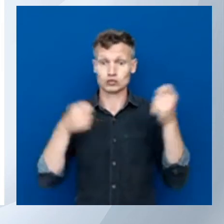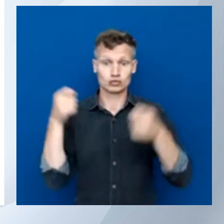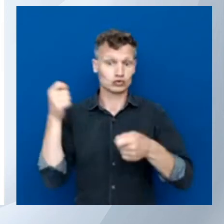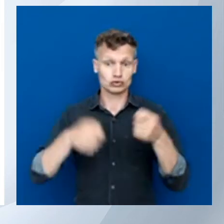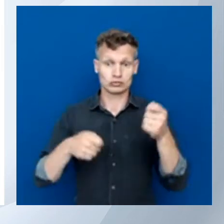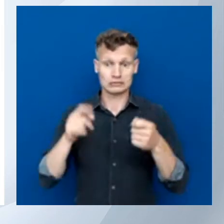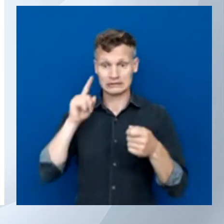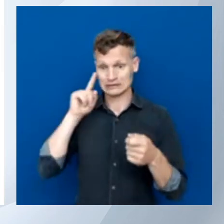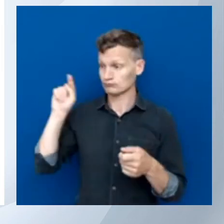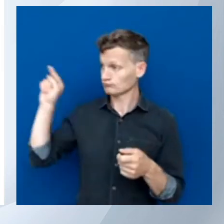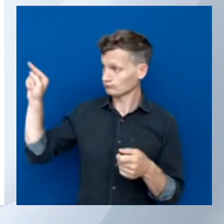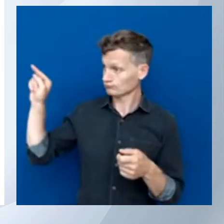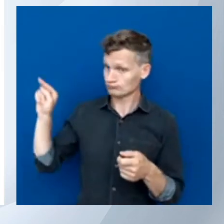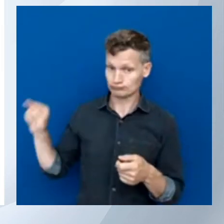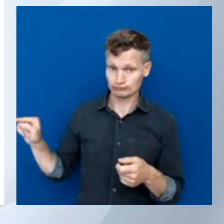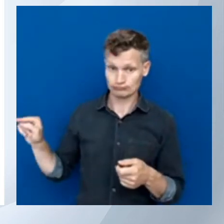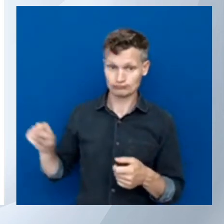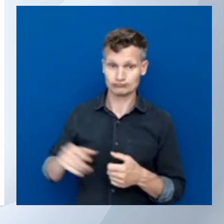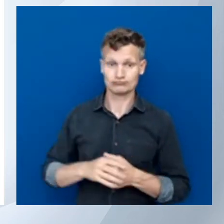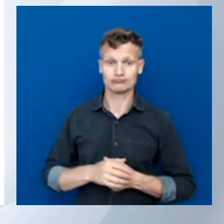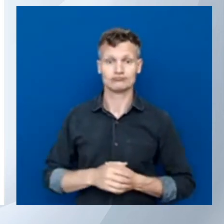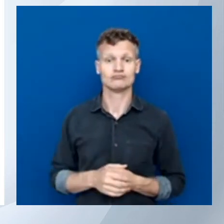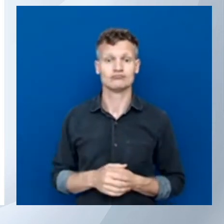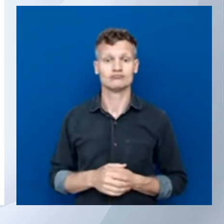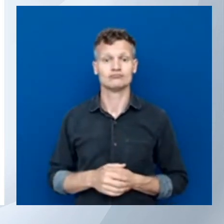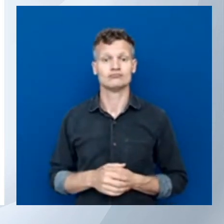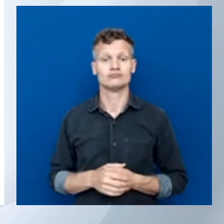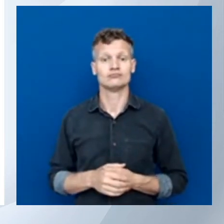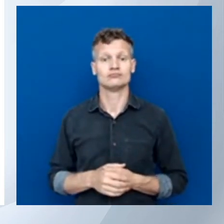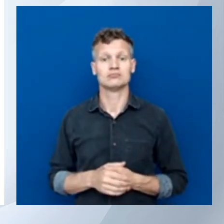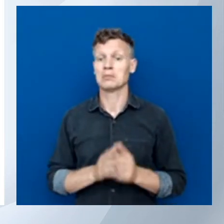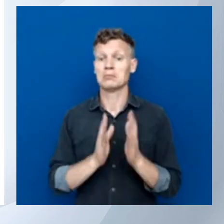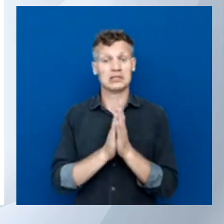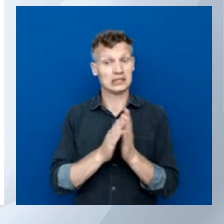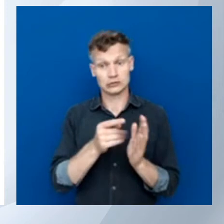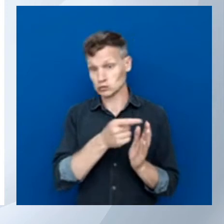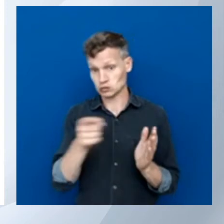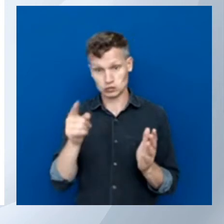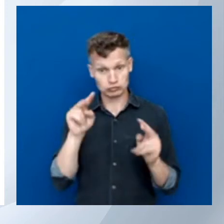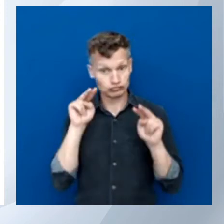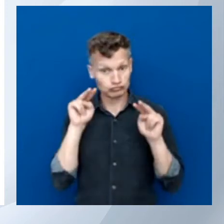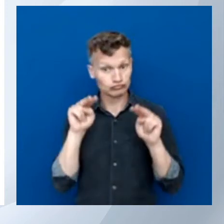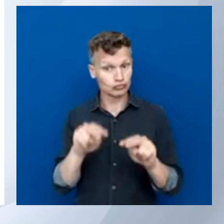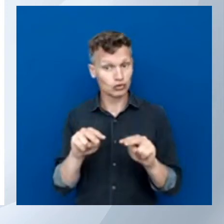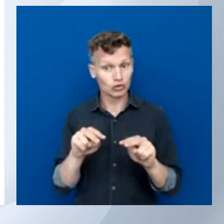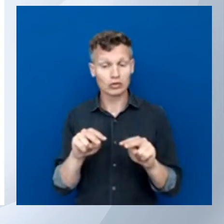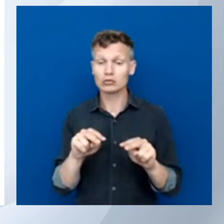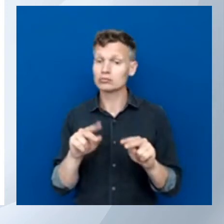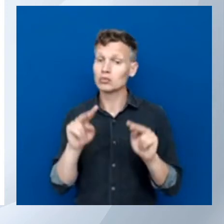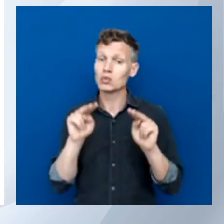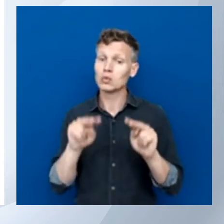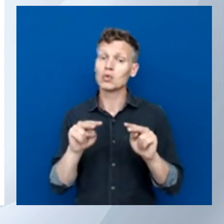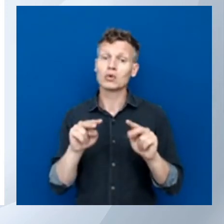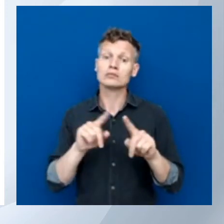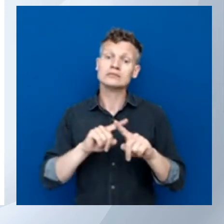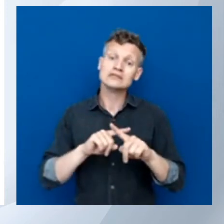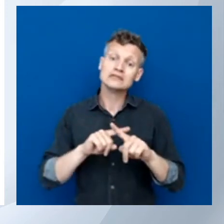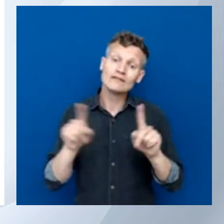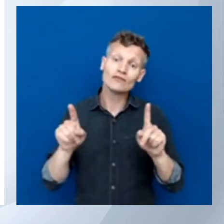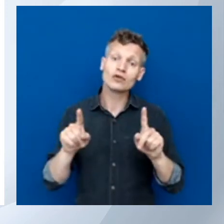repo. And please check it out and then take a look at the other additional resources on